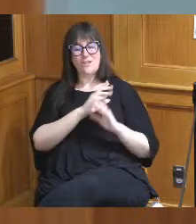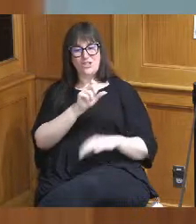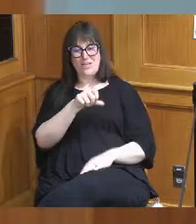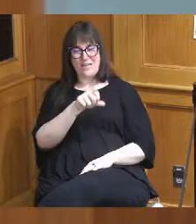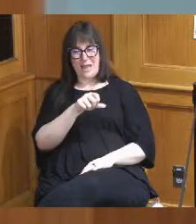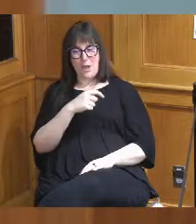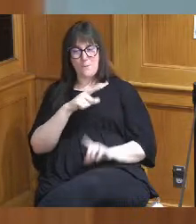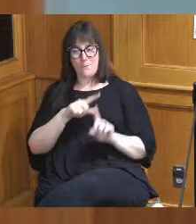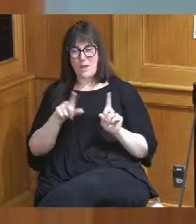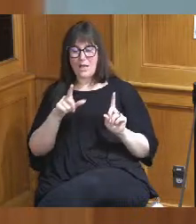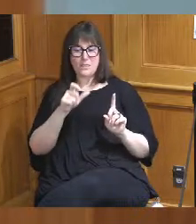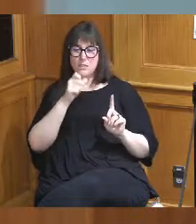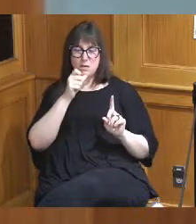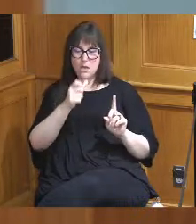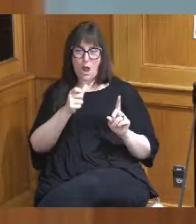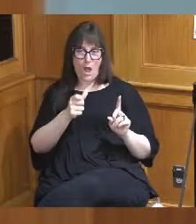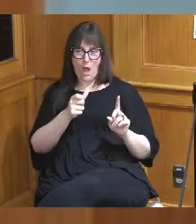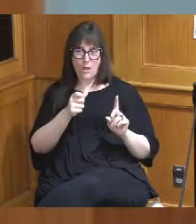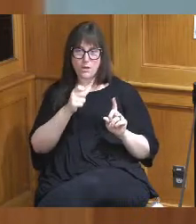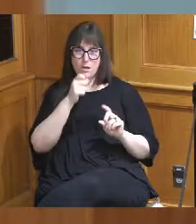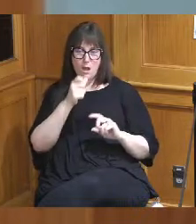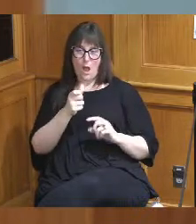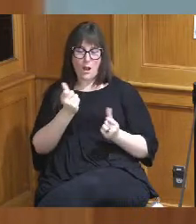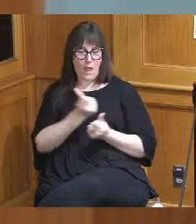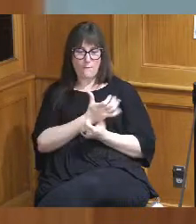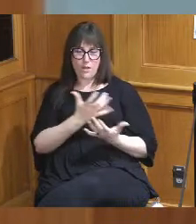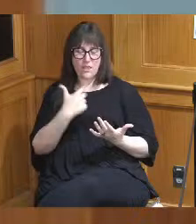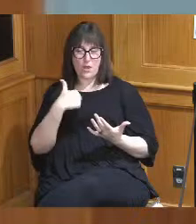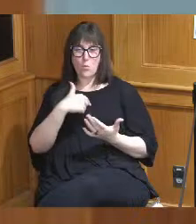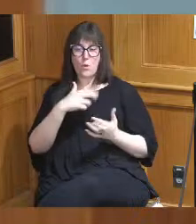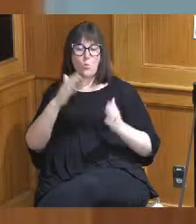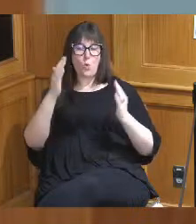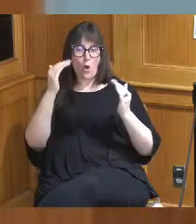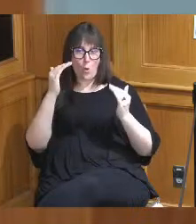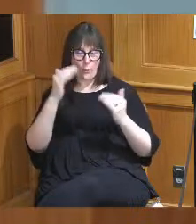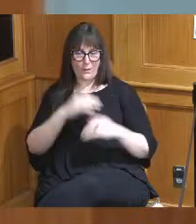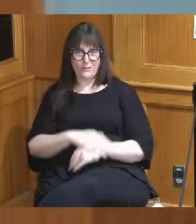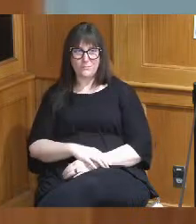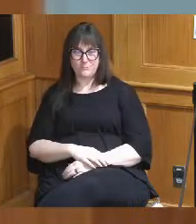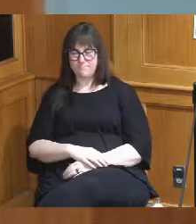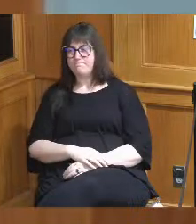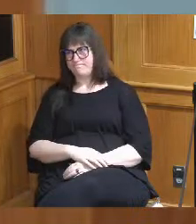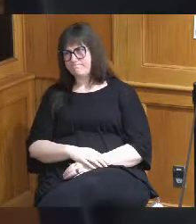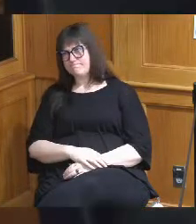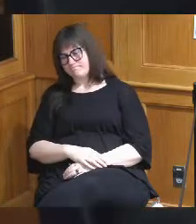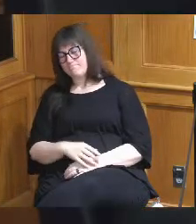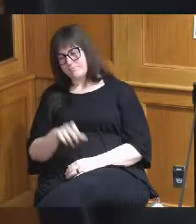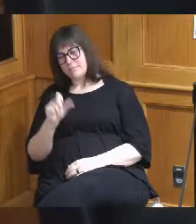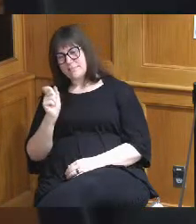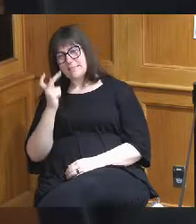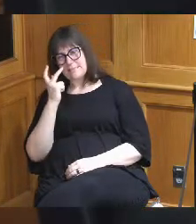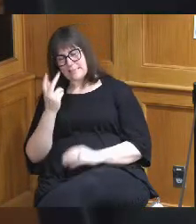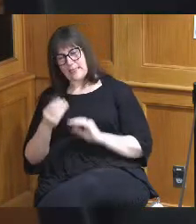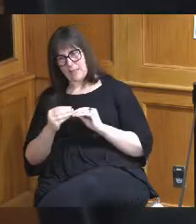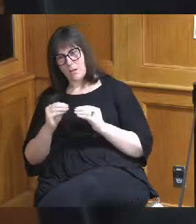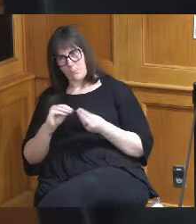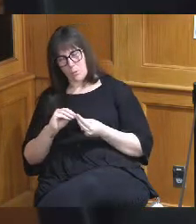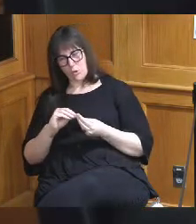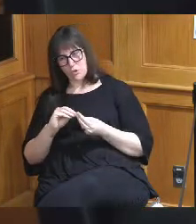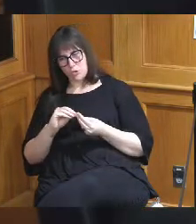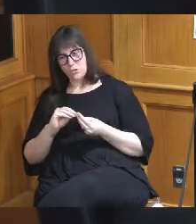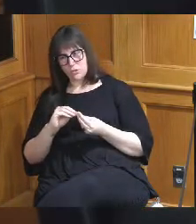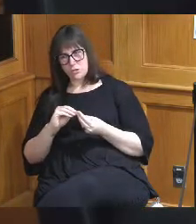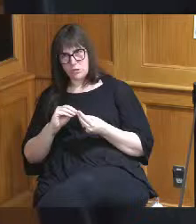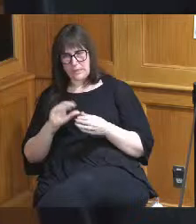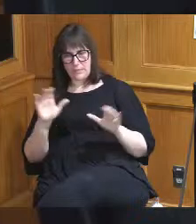do the sort of second phase that we were hoping we would be able to do. Yeah, and I can see by the numbers that to